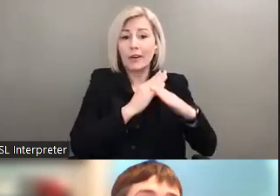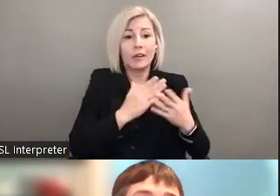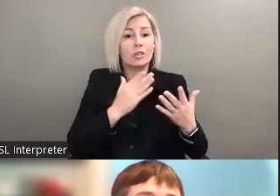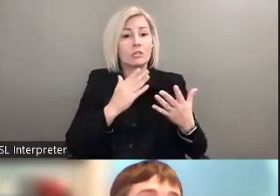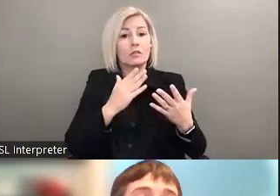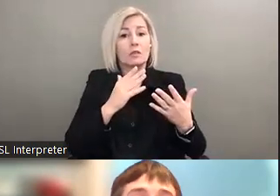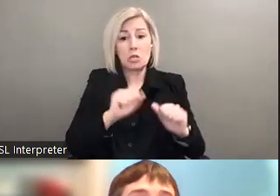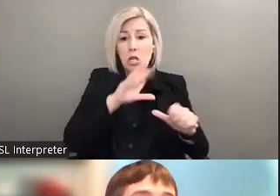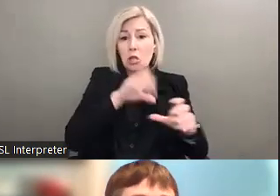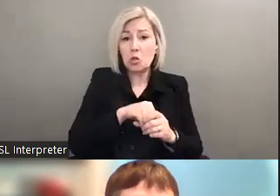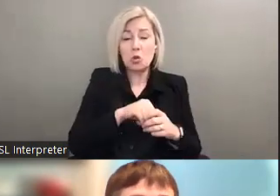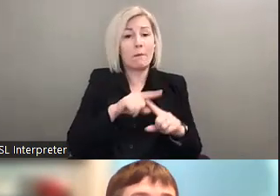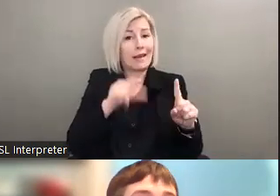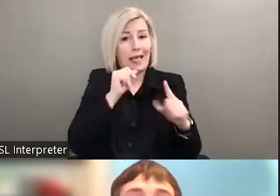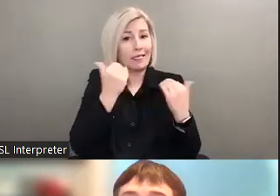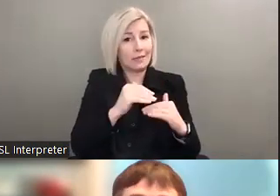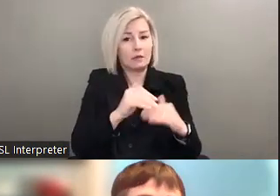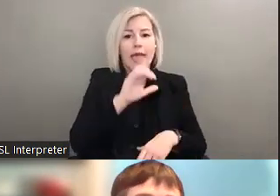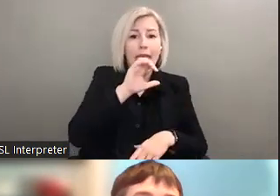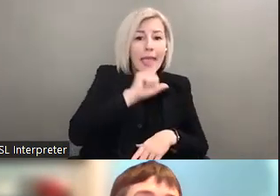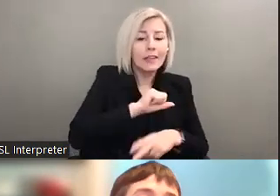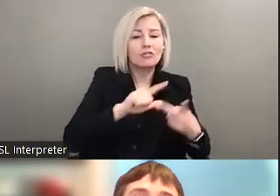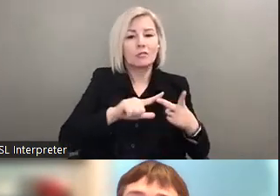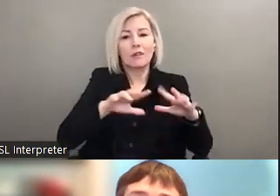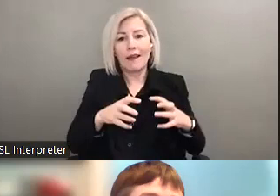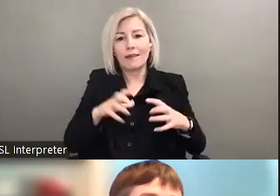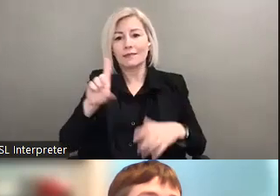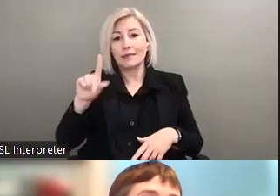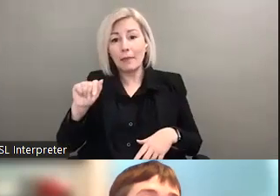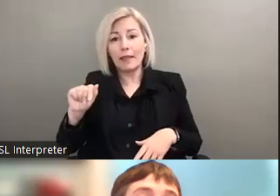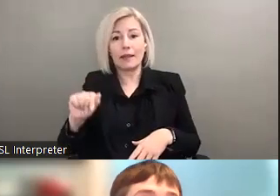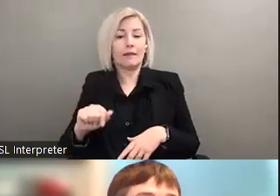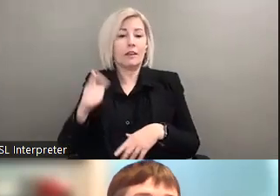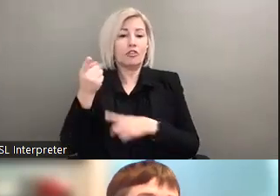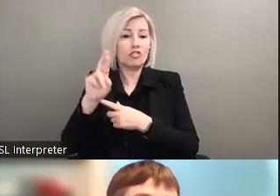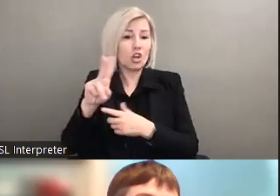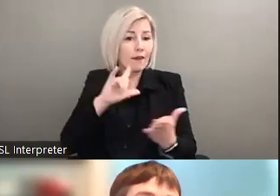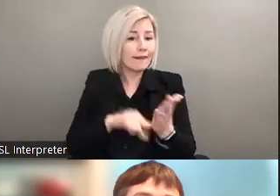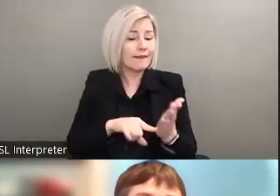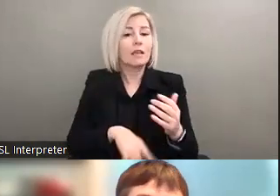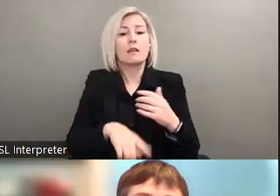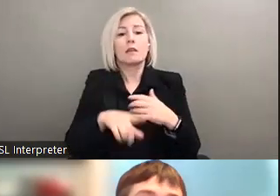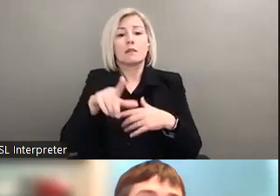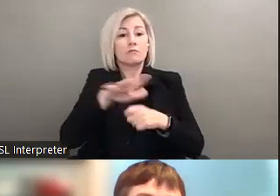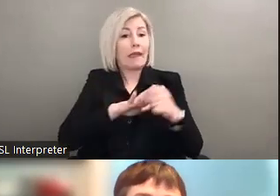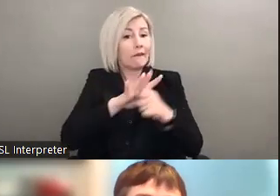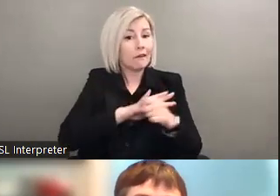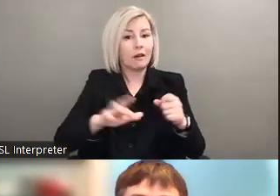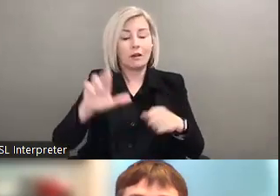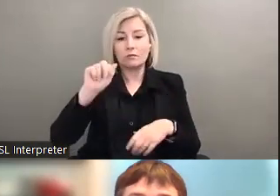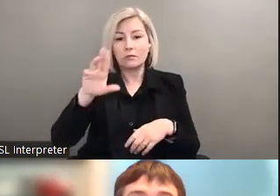limited to, age, class, disability status, gender identity, geographic location, race,